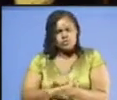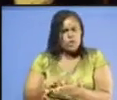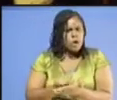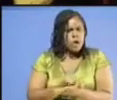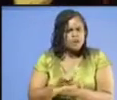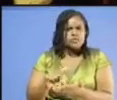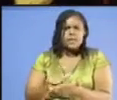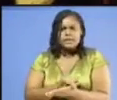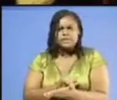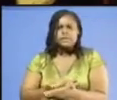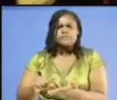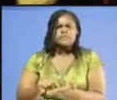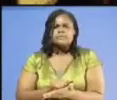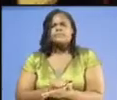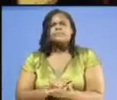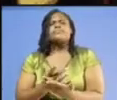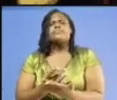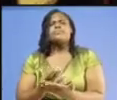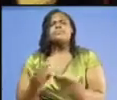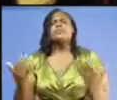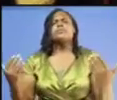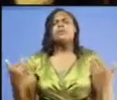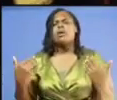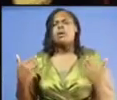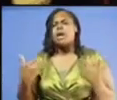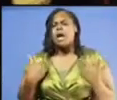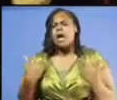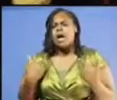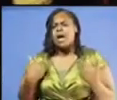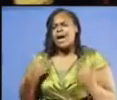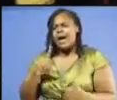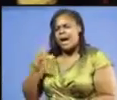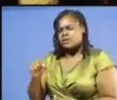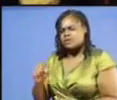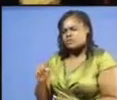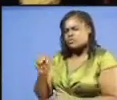have a U.S. account?